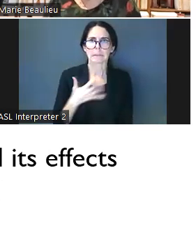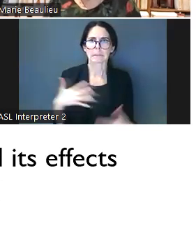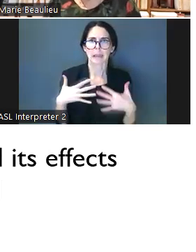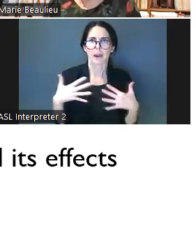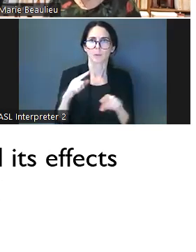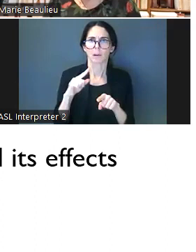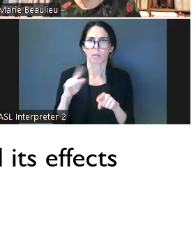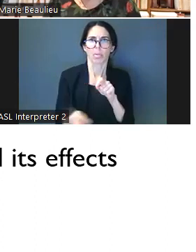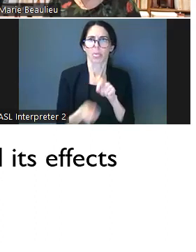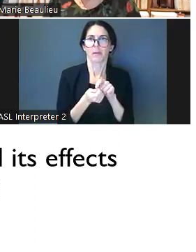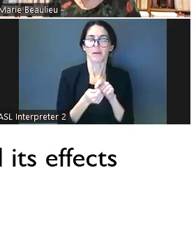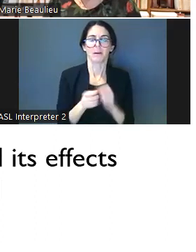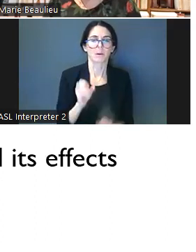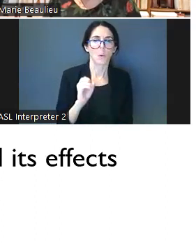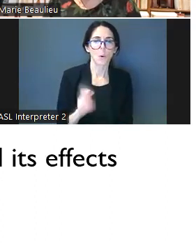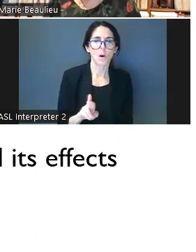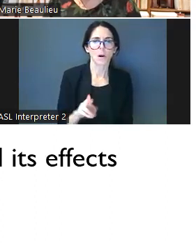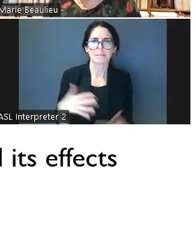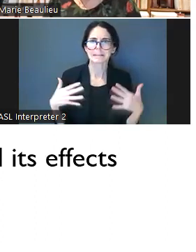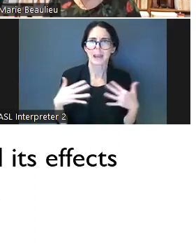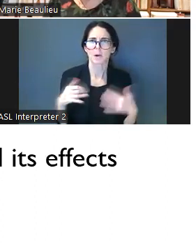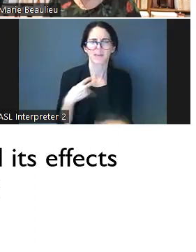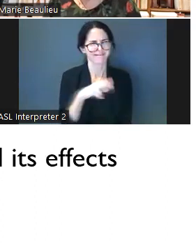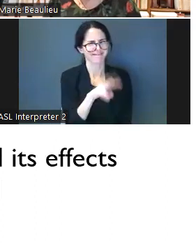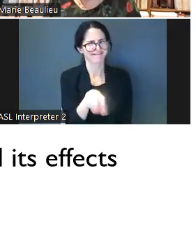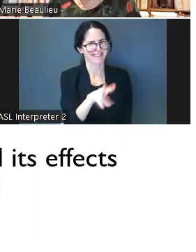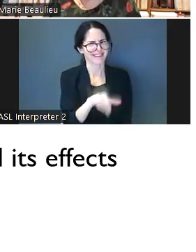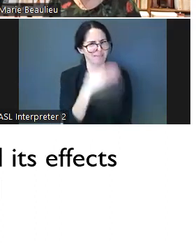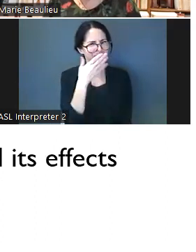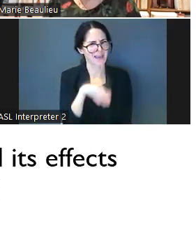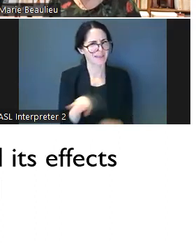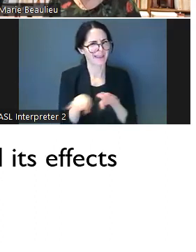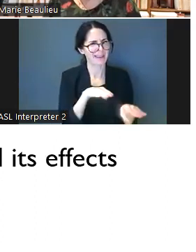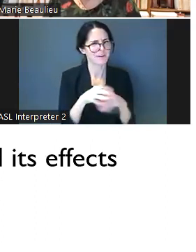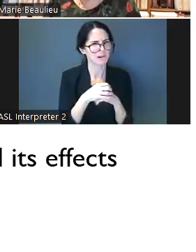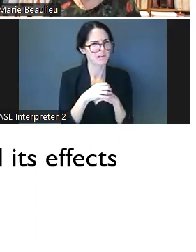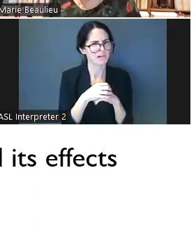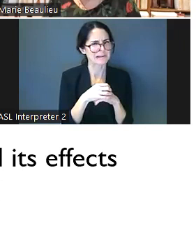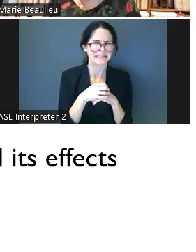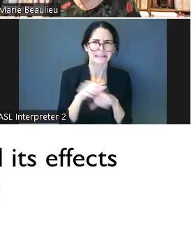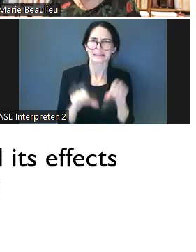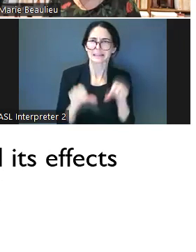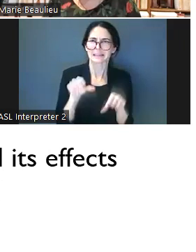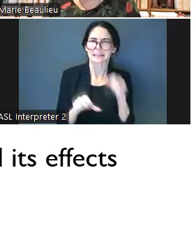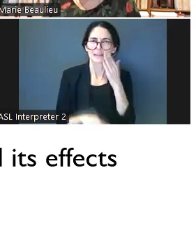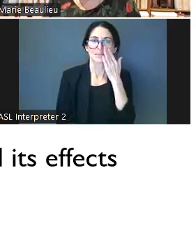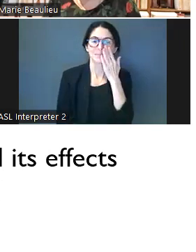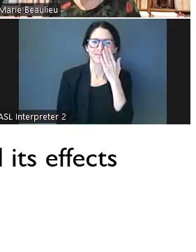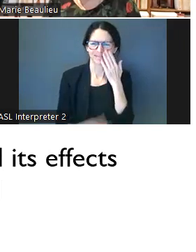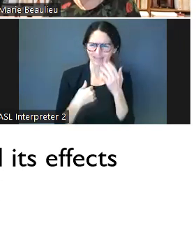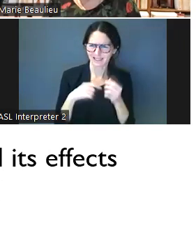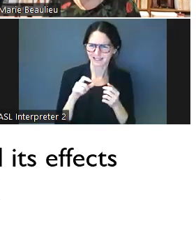about being unsure whether the behaviors were intolerance or not, or whether an action should be taken or